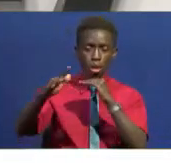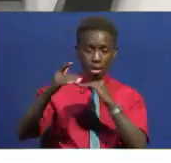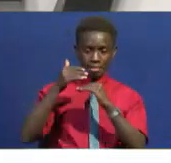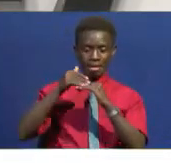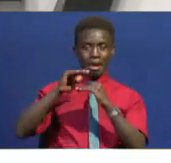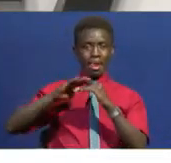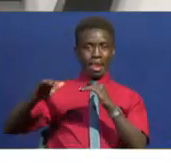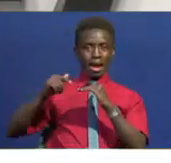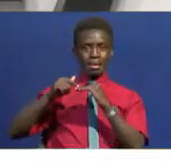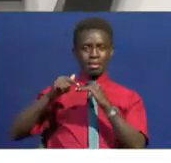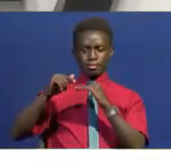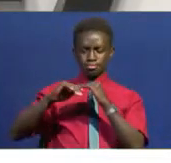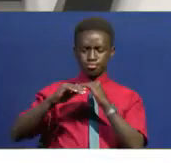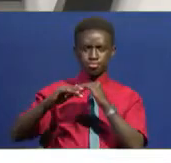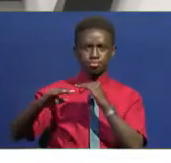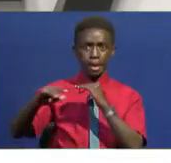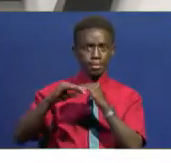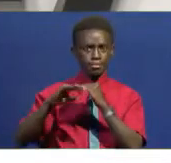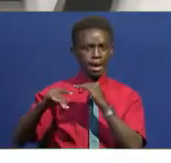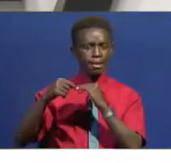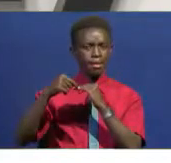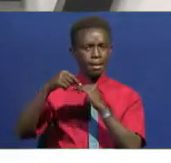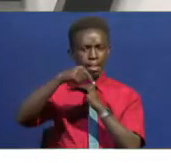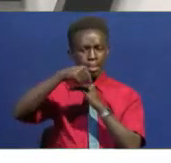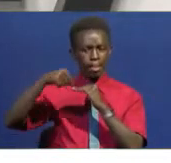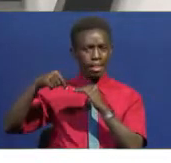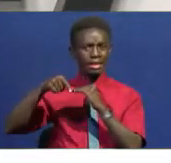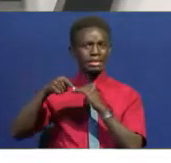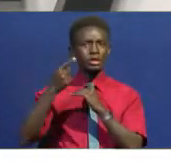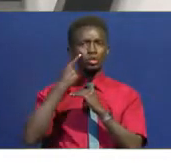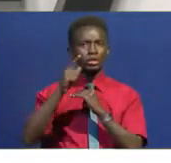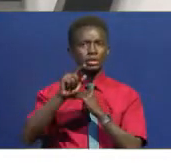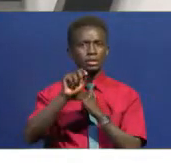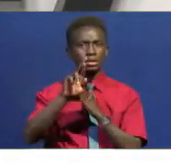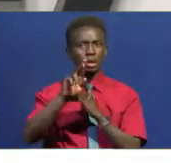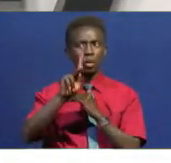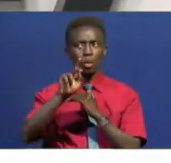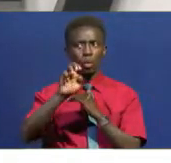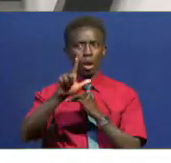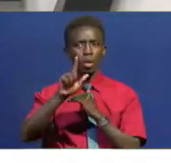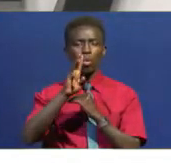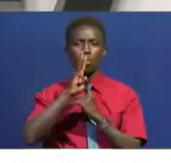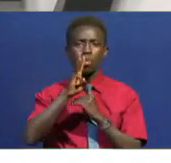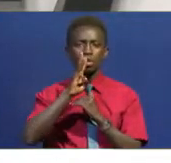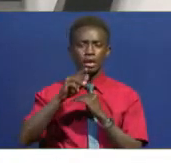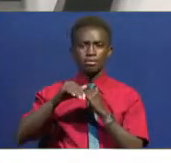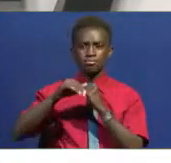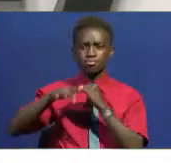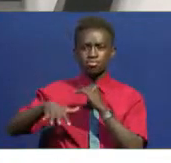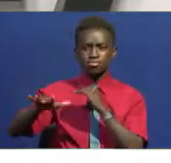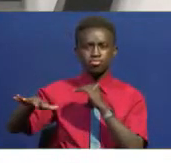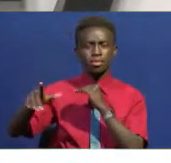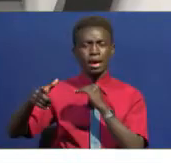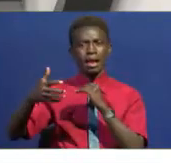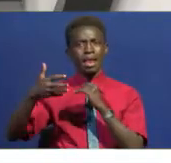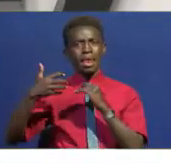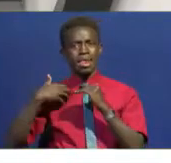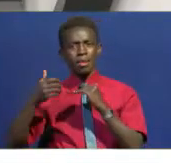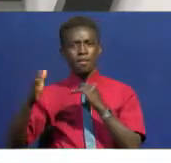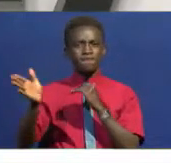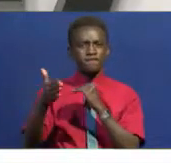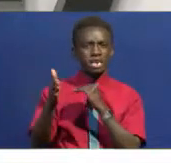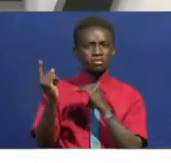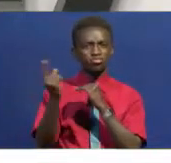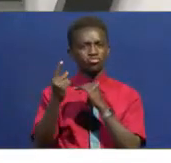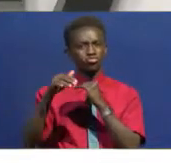its powdery white sands, crystal clear turquoise waters, and vibrant marine life, this coastal haven